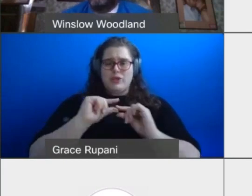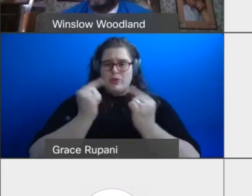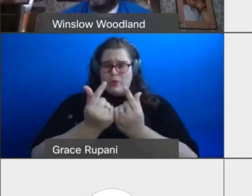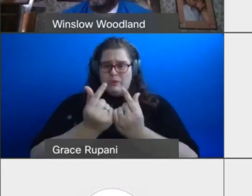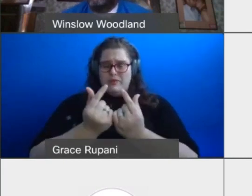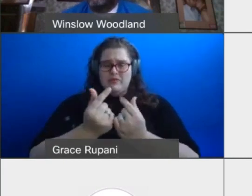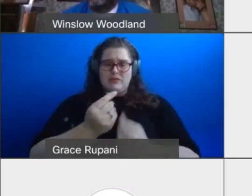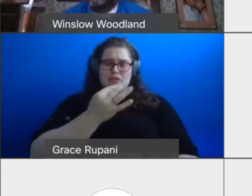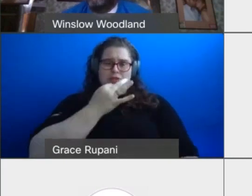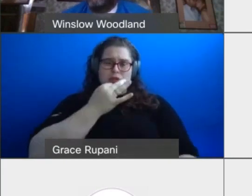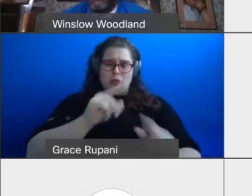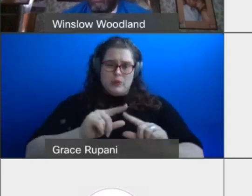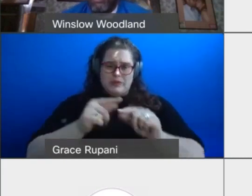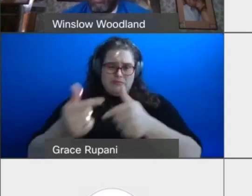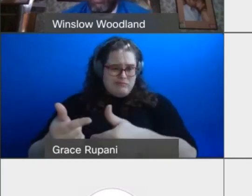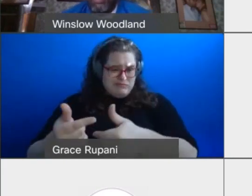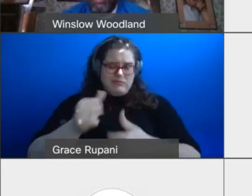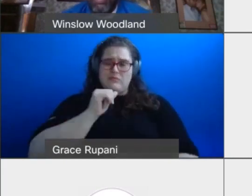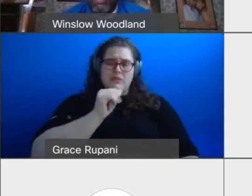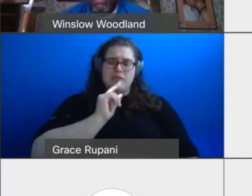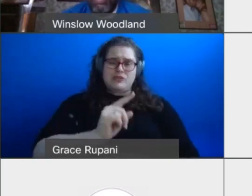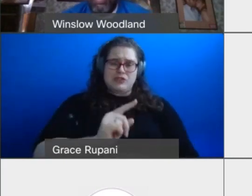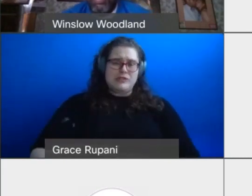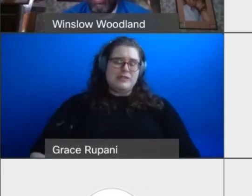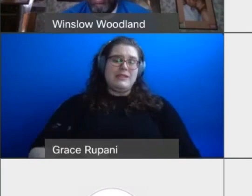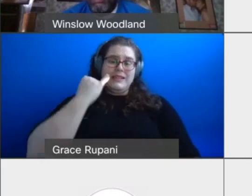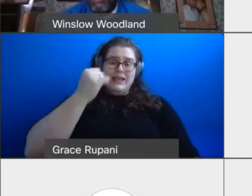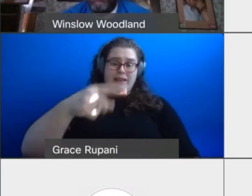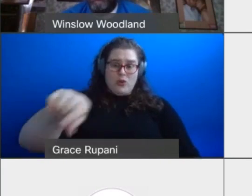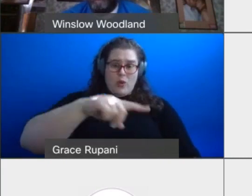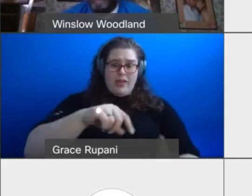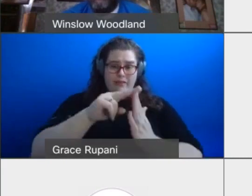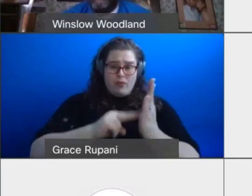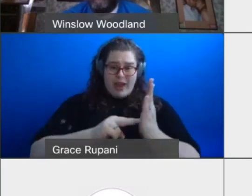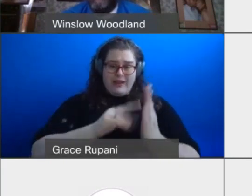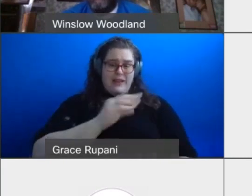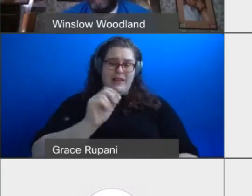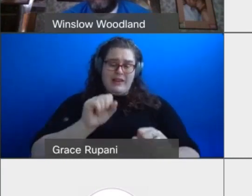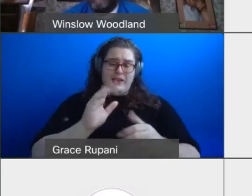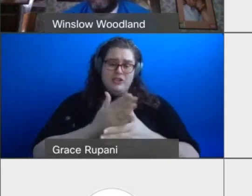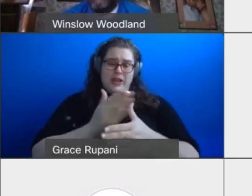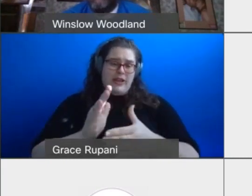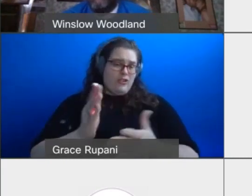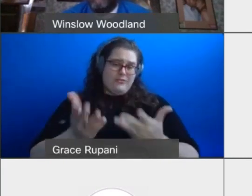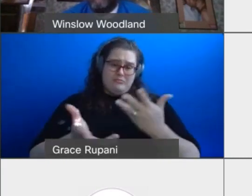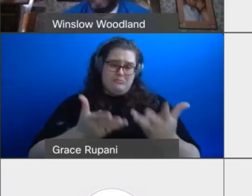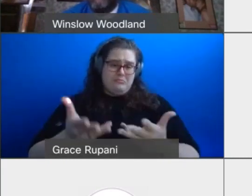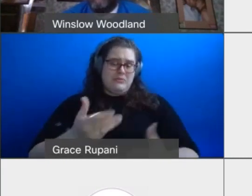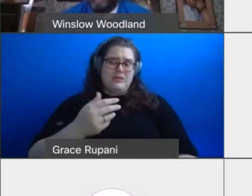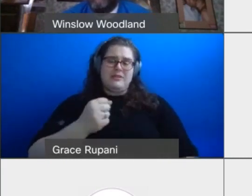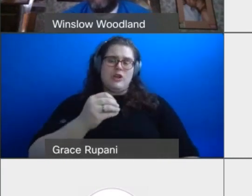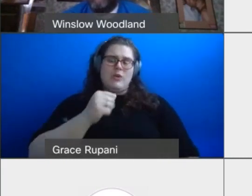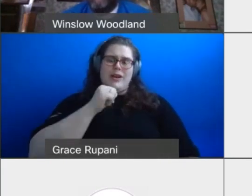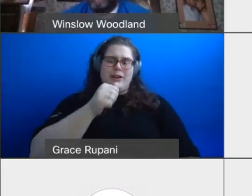And if you've read this and can share that so that I don't take up our time trying to read an article, especially having